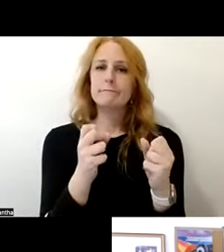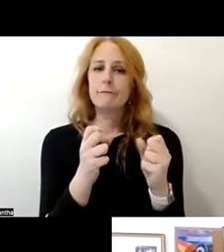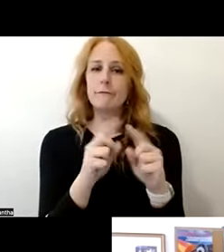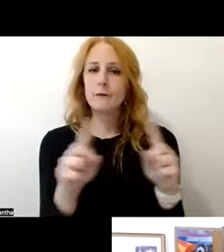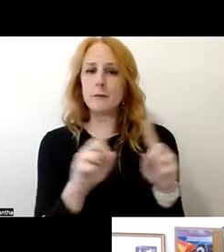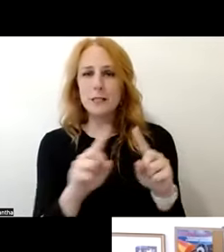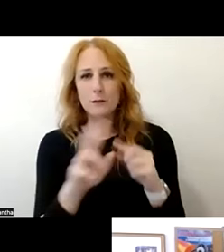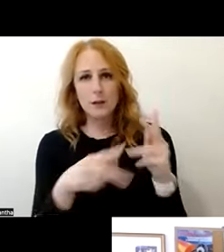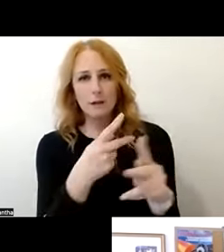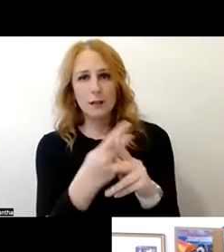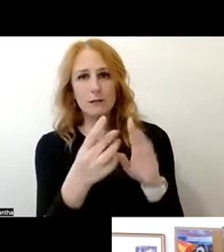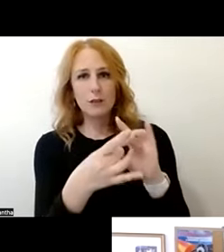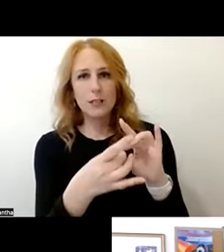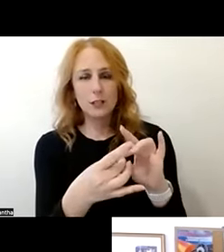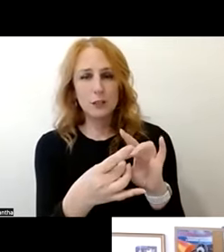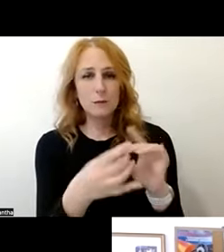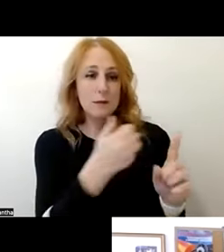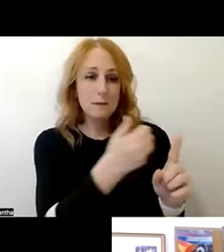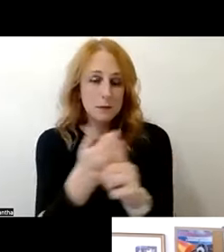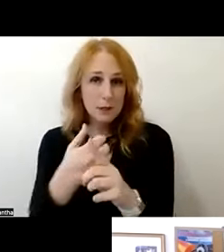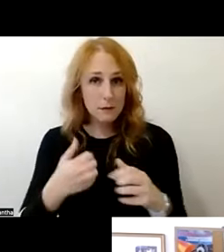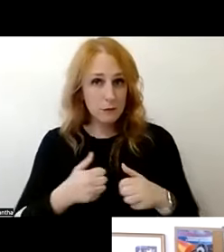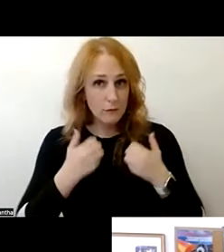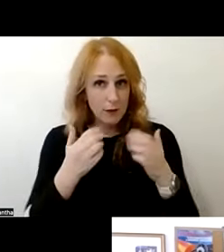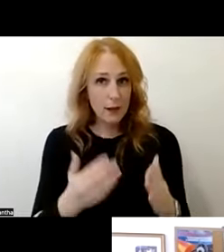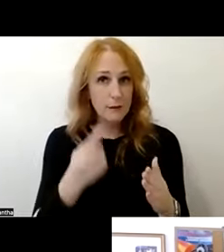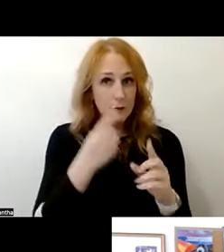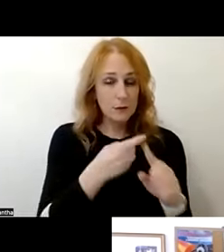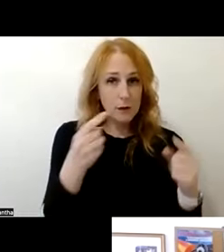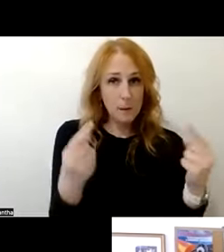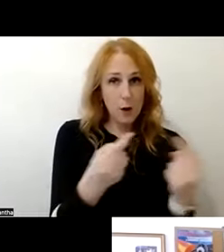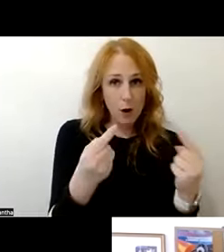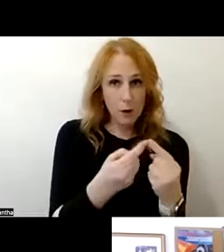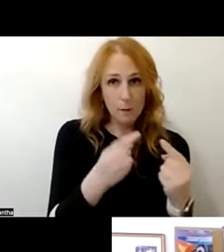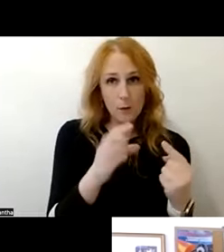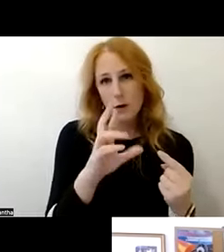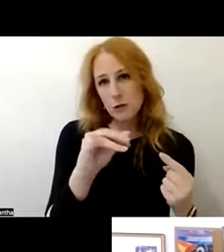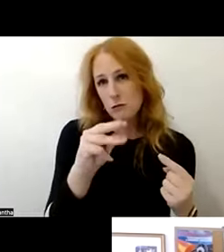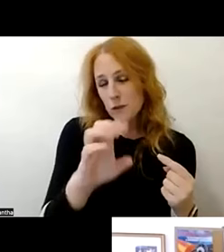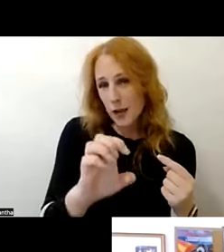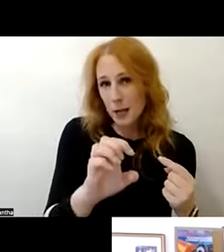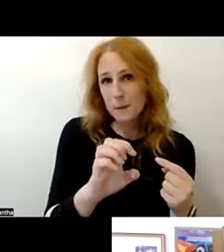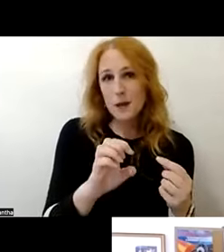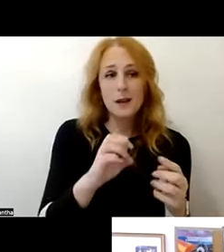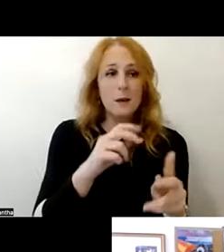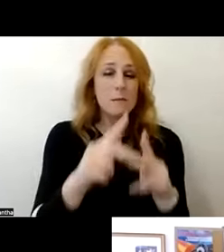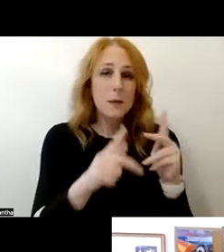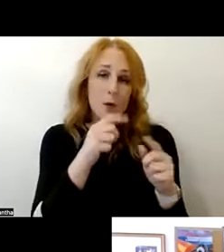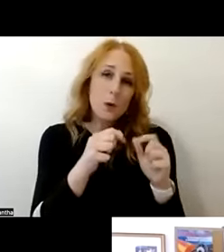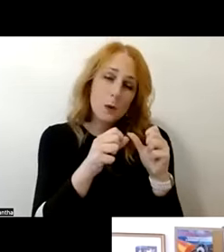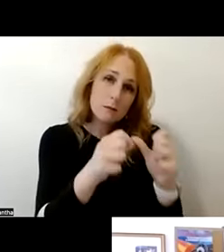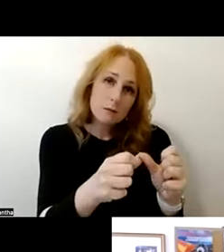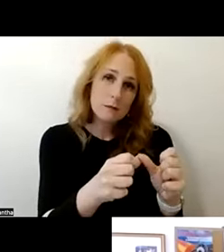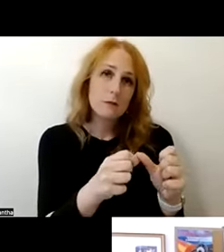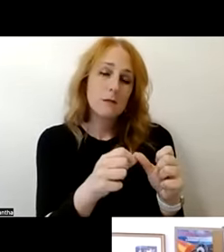positions to harm. We're survivors of harm, particularly sort of as conceived of as crime, and folks who've perpetuated harm conceived of as crime